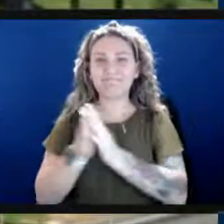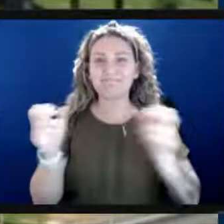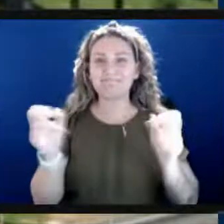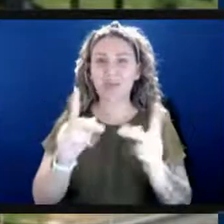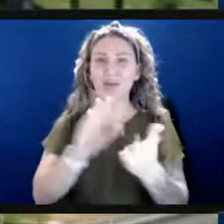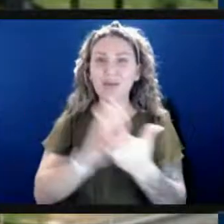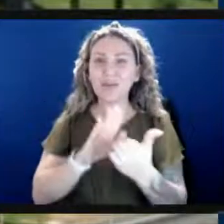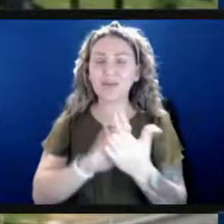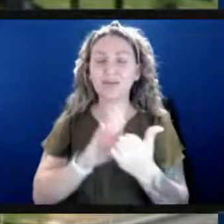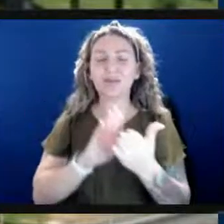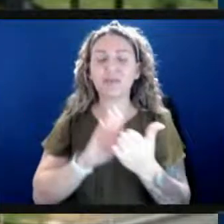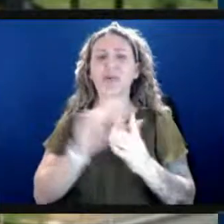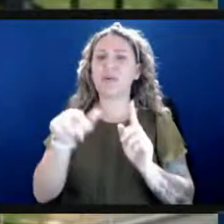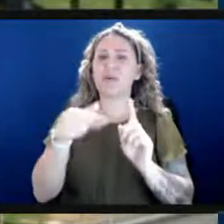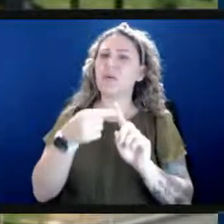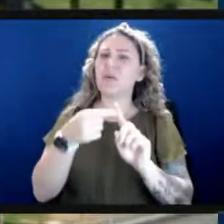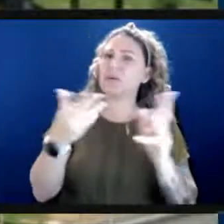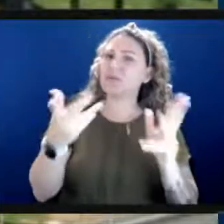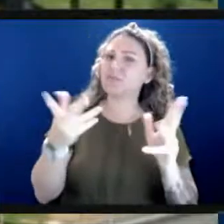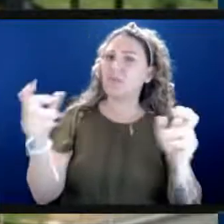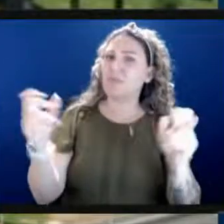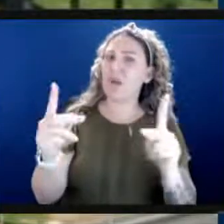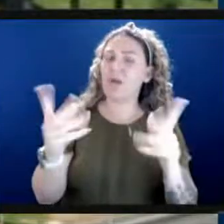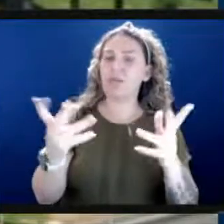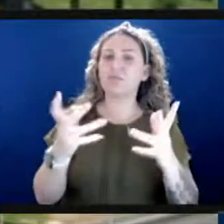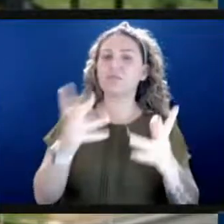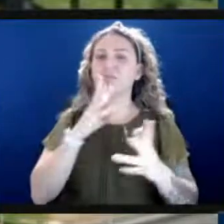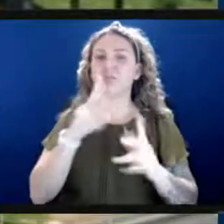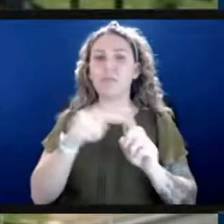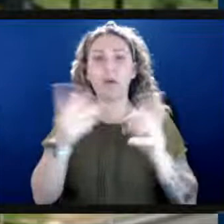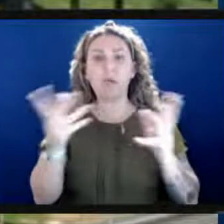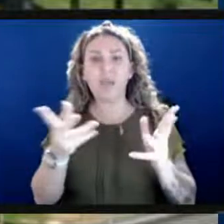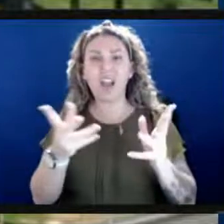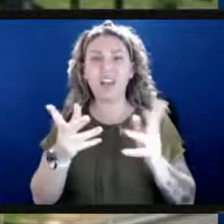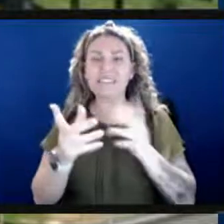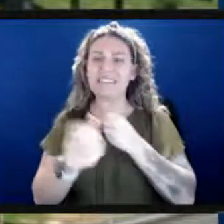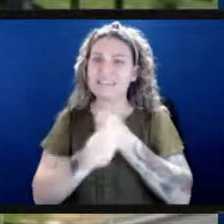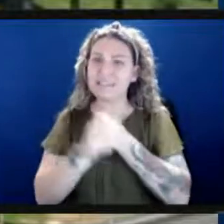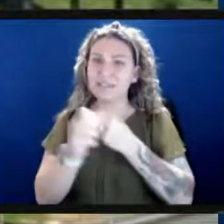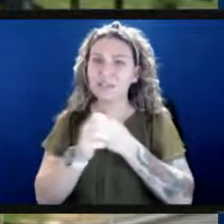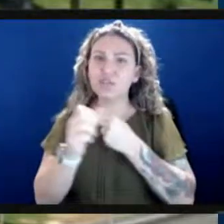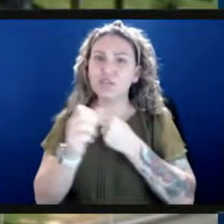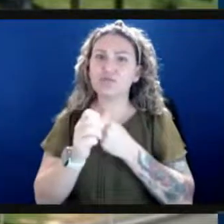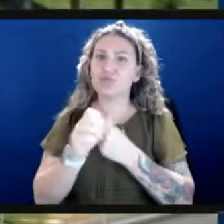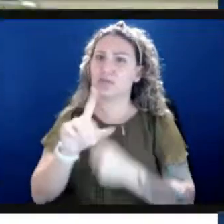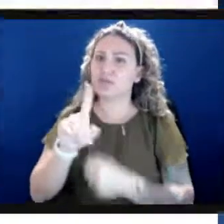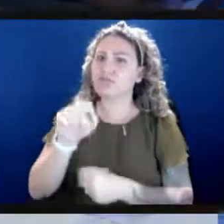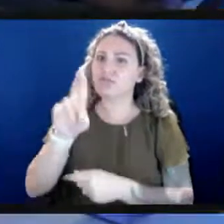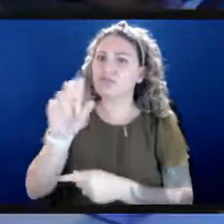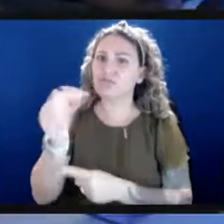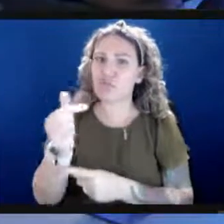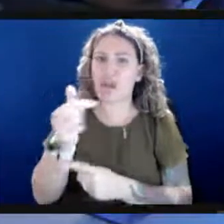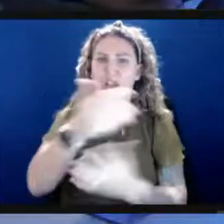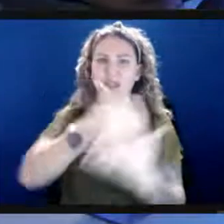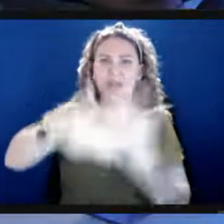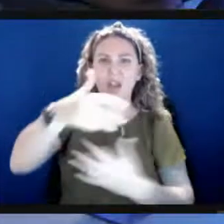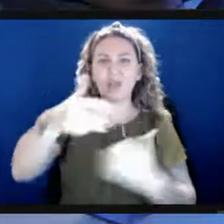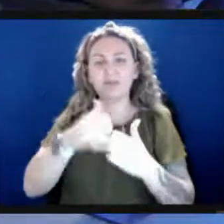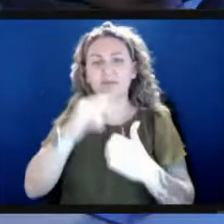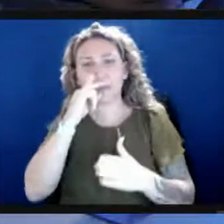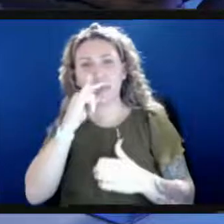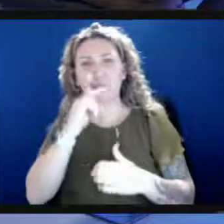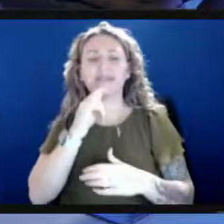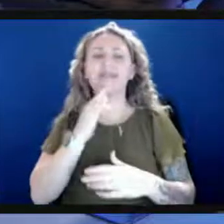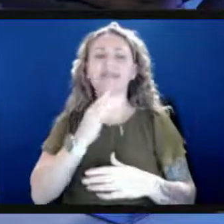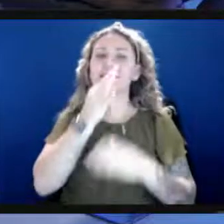about the danger of a specific drug that is circulating. Our experts this morning include Medical Director of the University